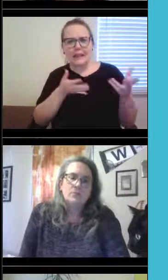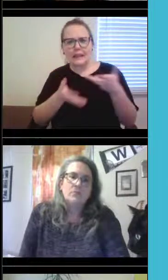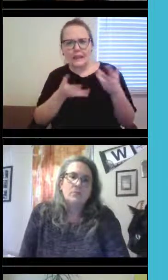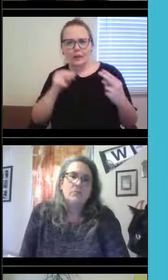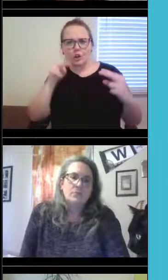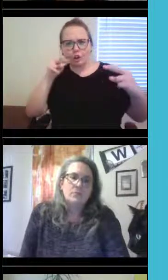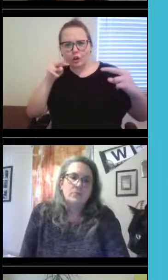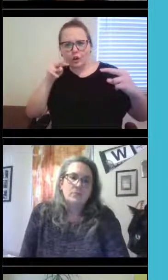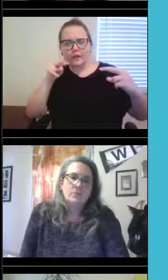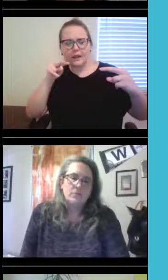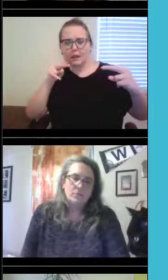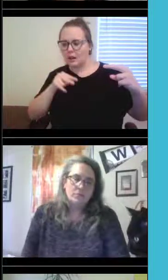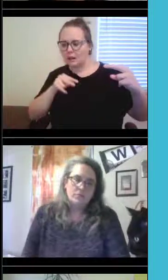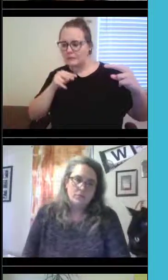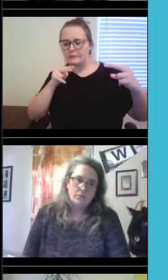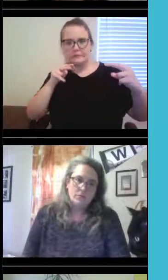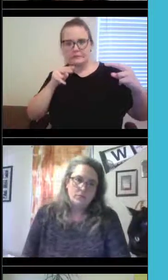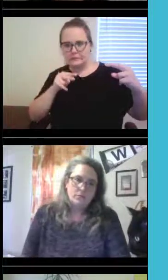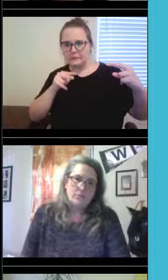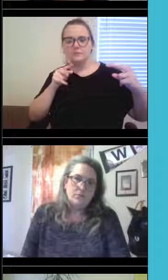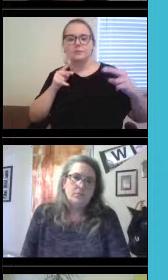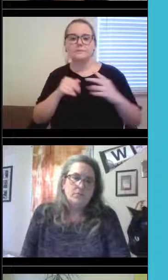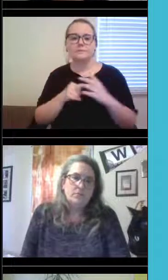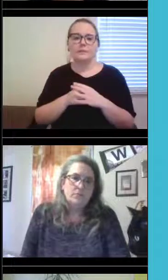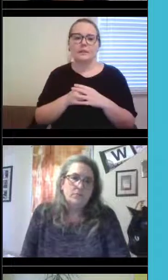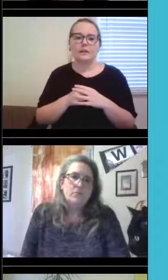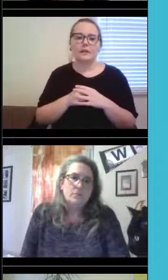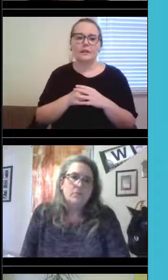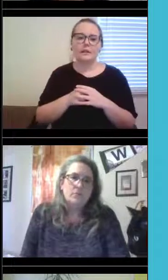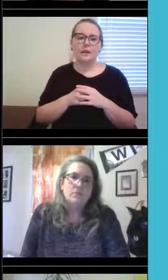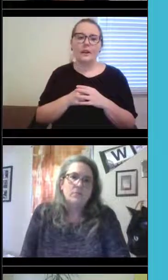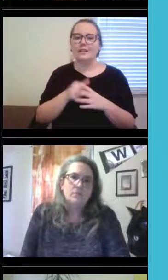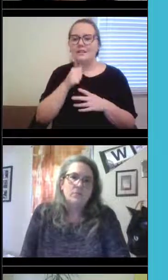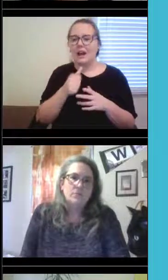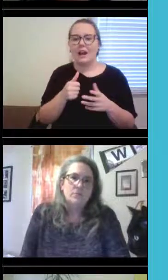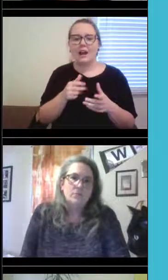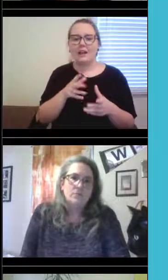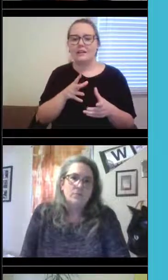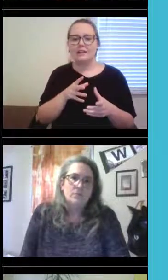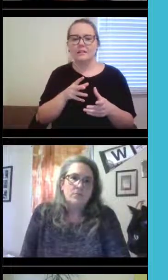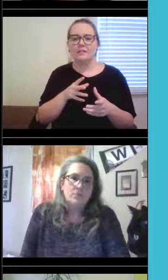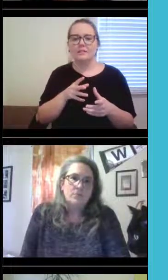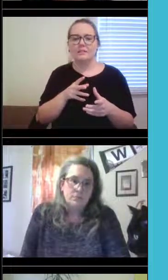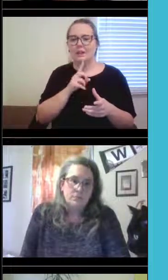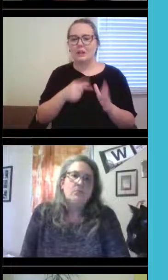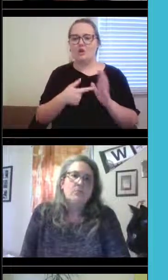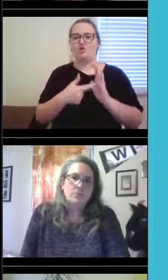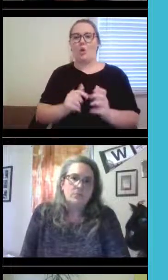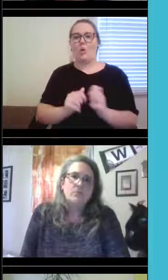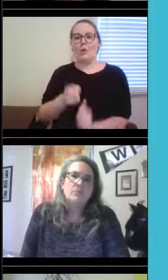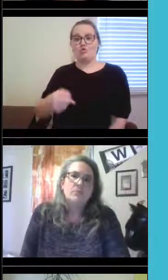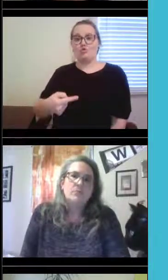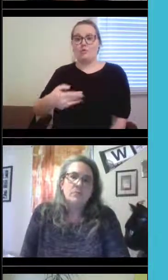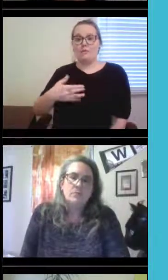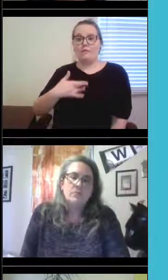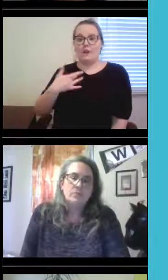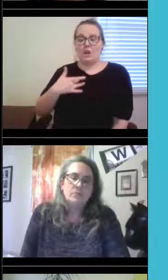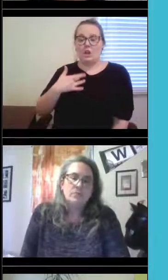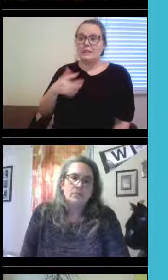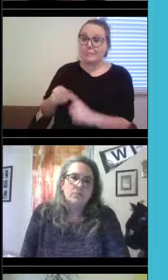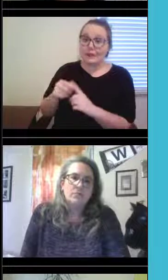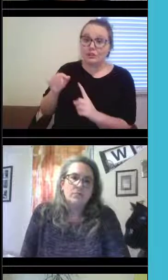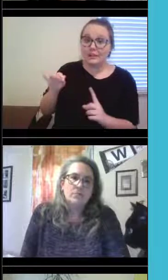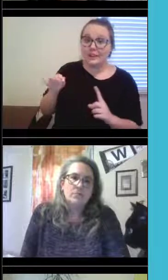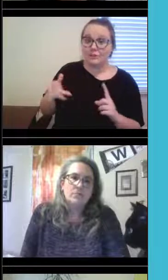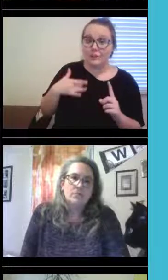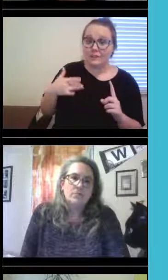them, and not kind of engage in behaviors that sort of show how you're feeling, especially if it's